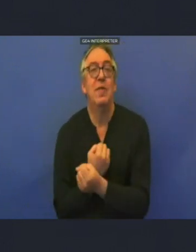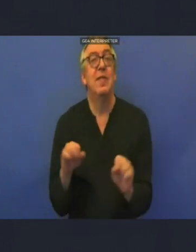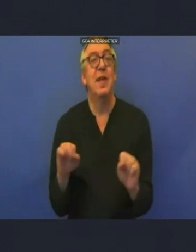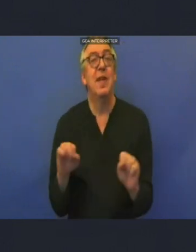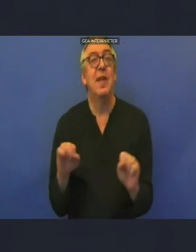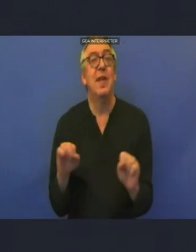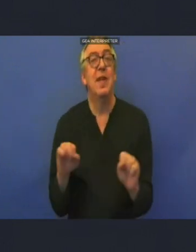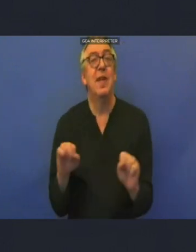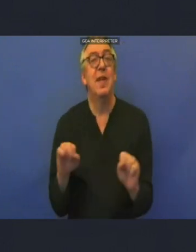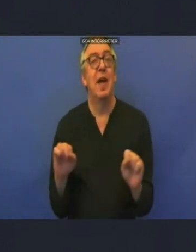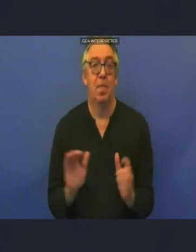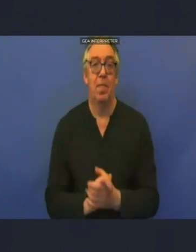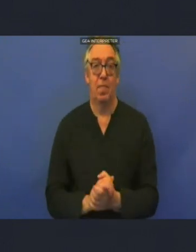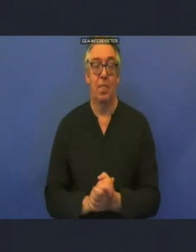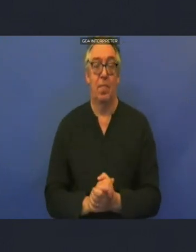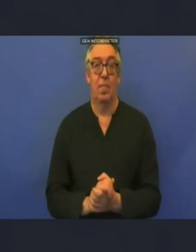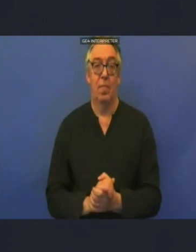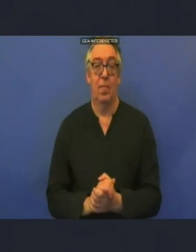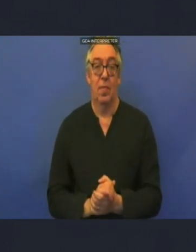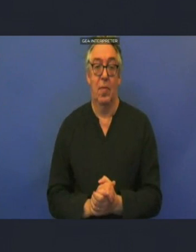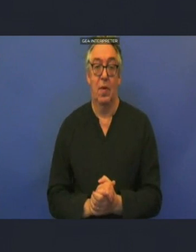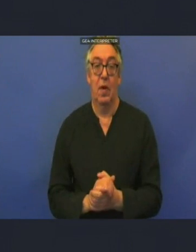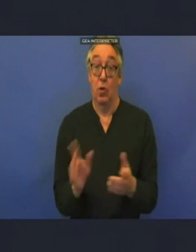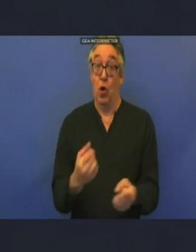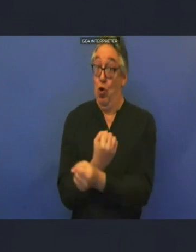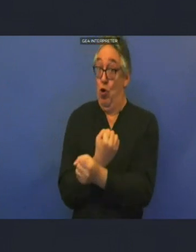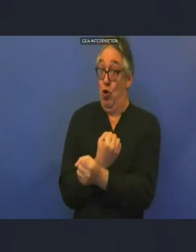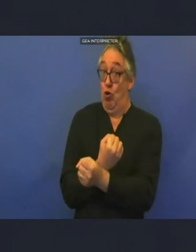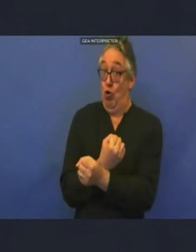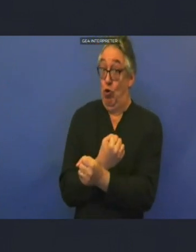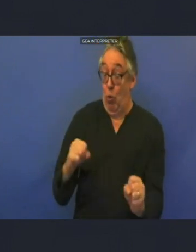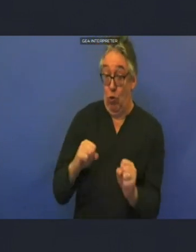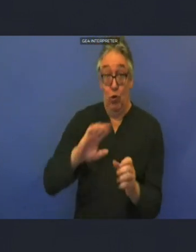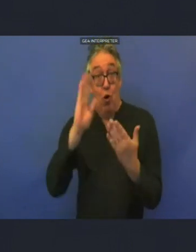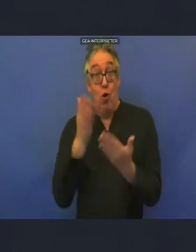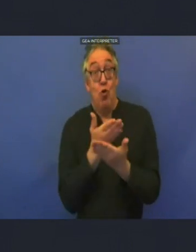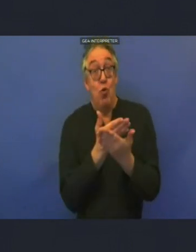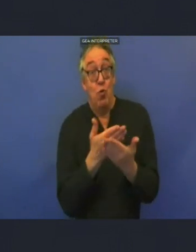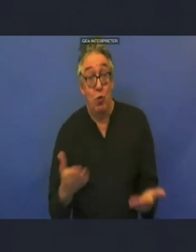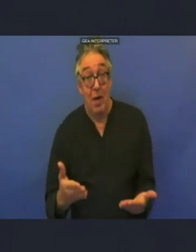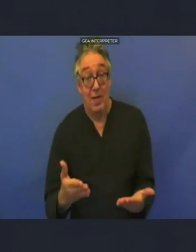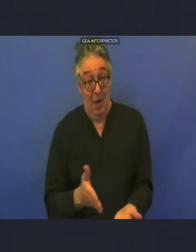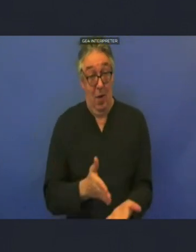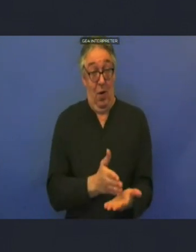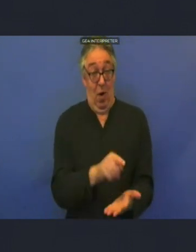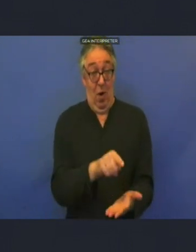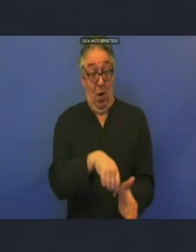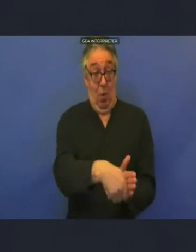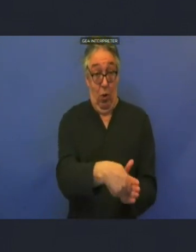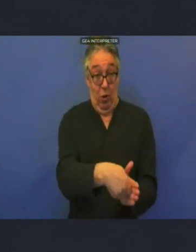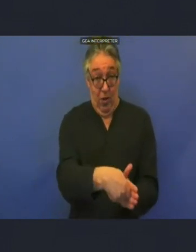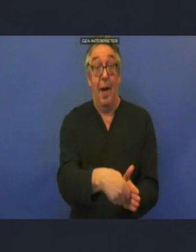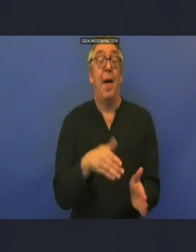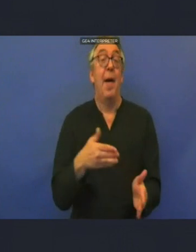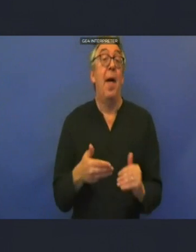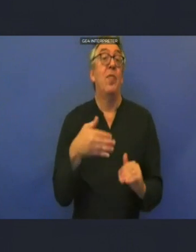After the Sport Respects Your Rights project, I was part of a steering committee of a project called Voices for Truth